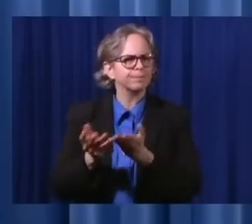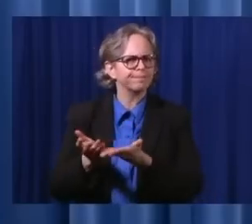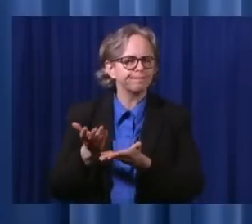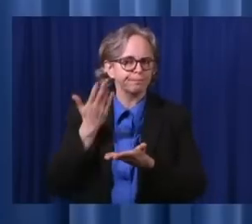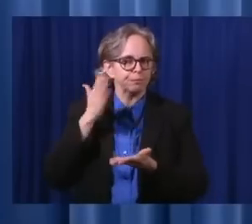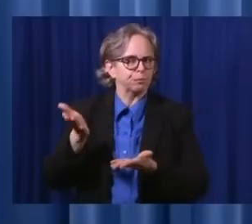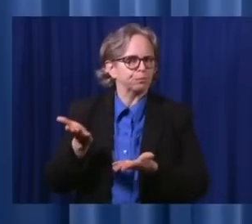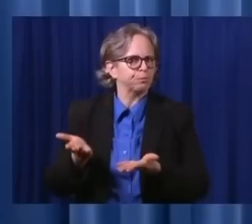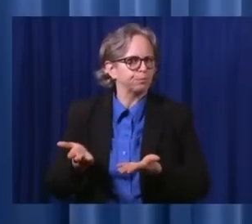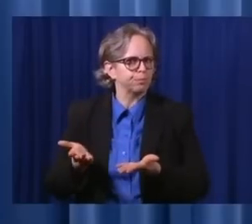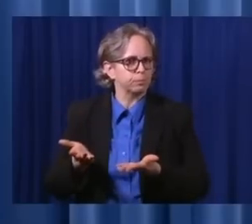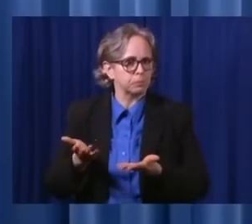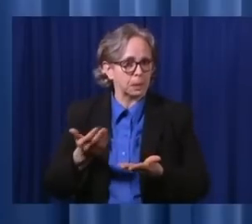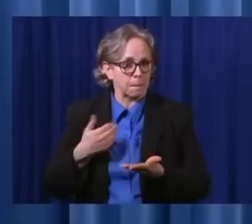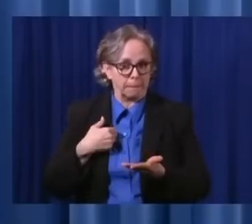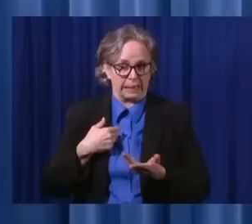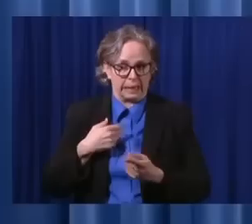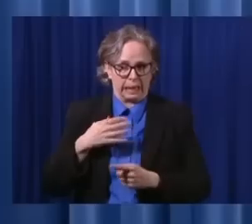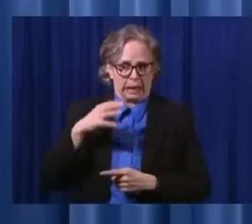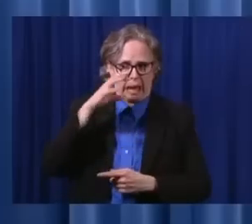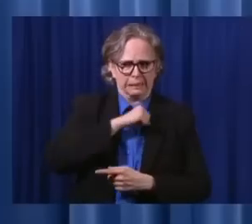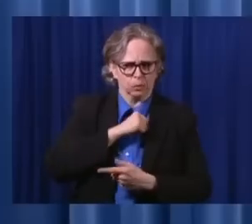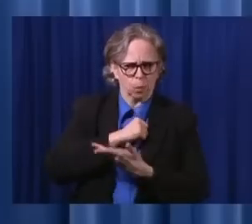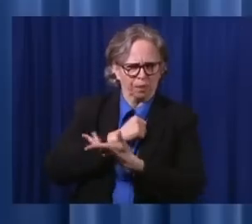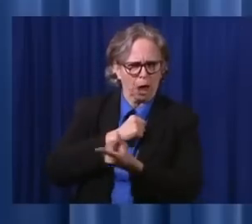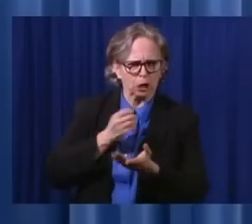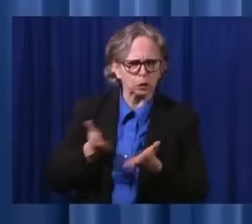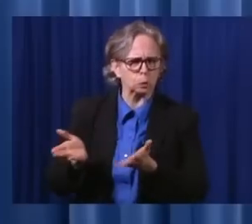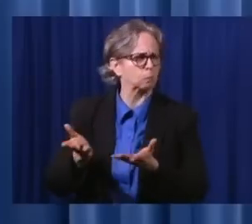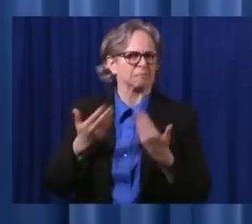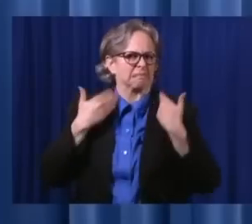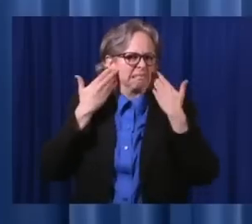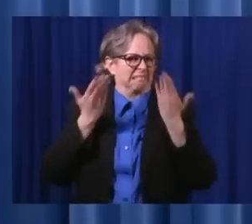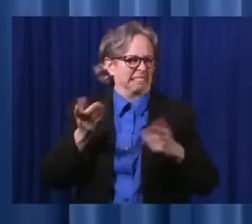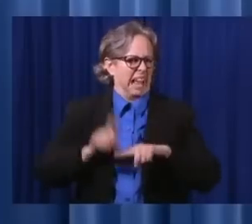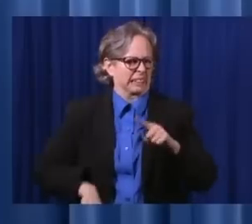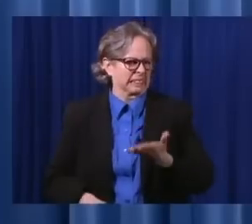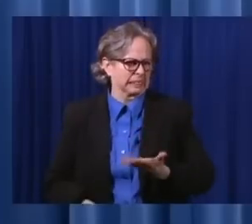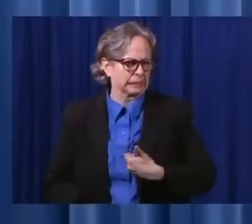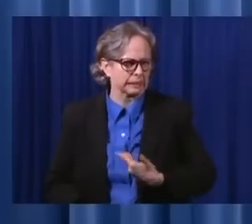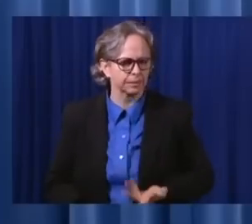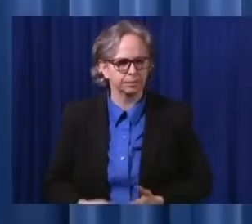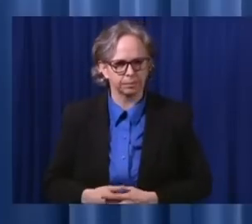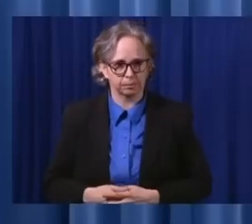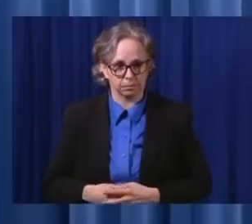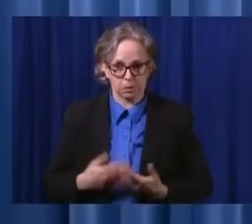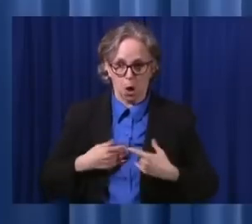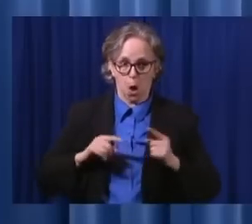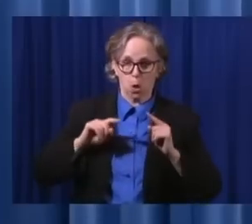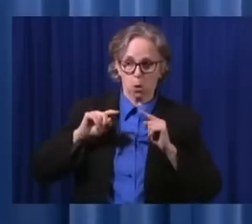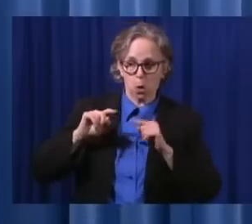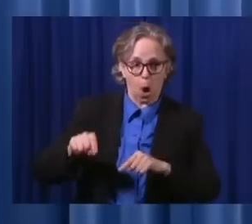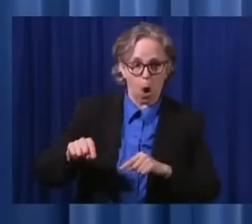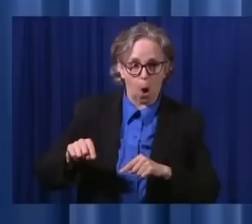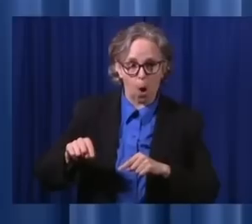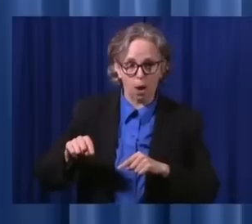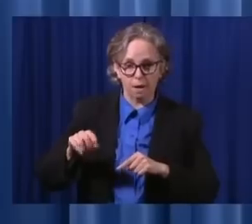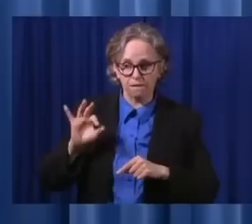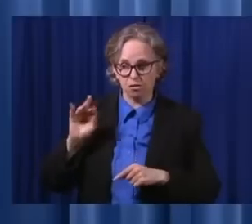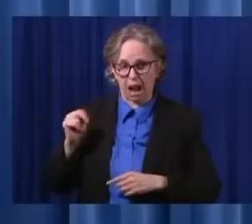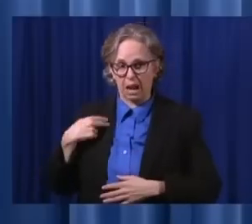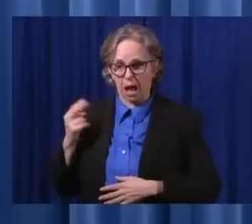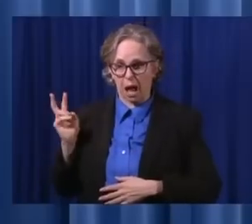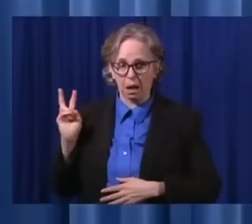not going to speculate beyond that. And whether I go and Fran goes, again, it's going to depend